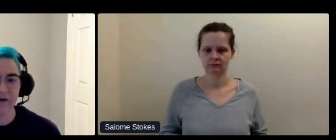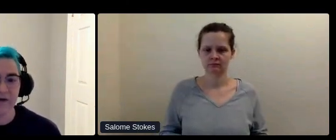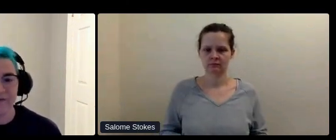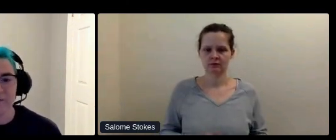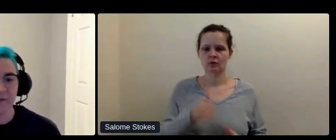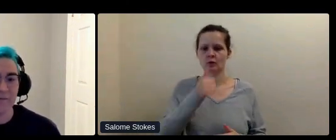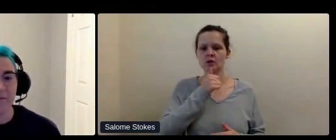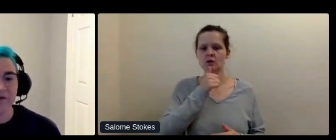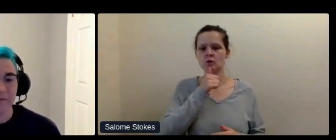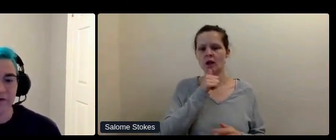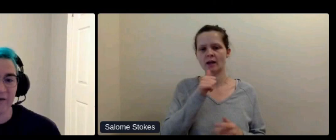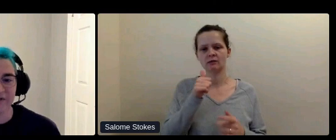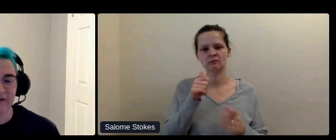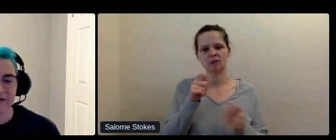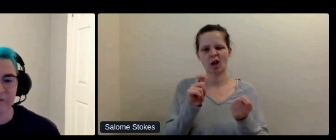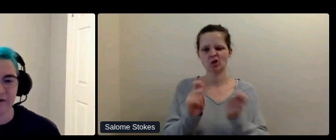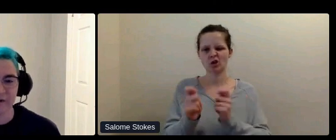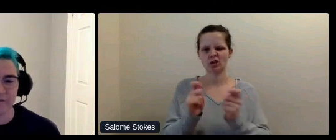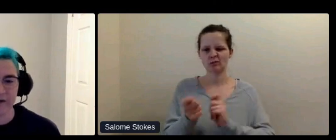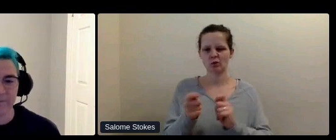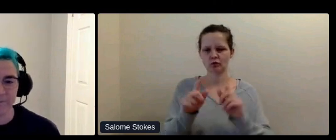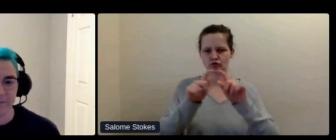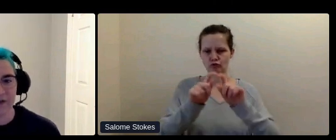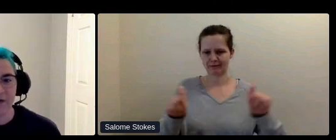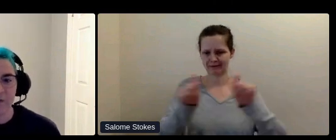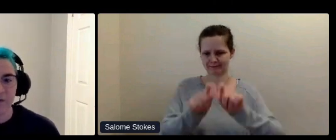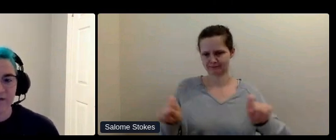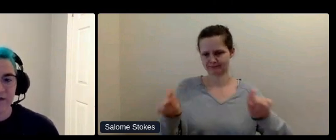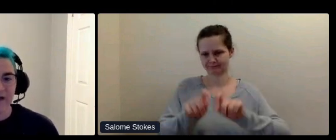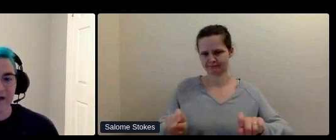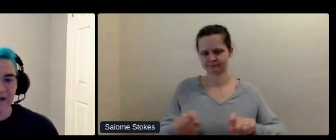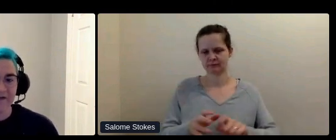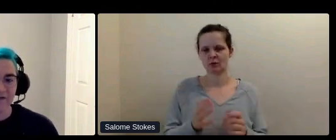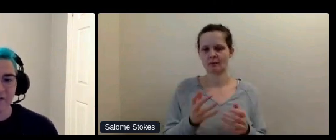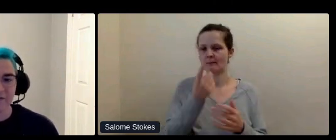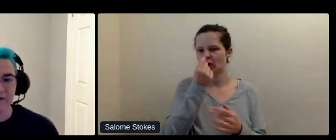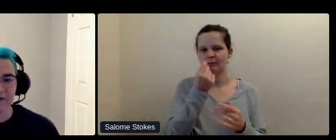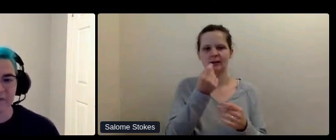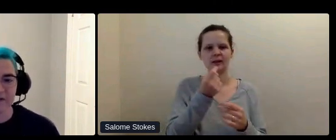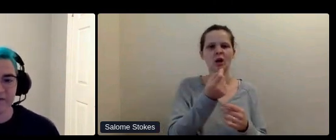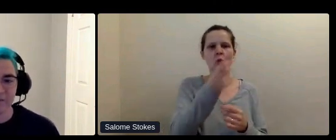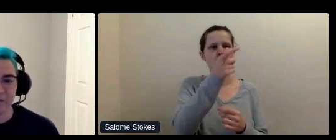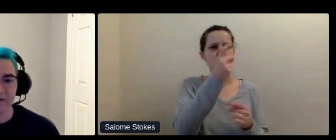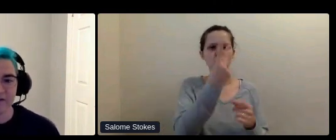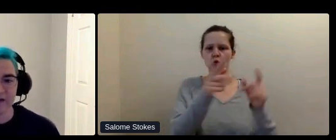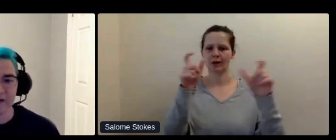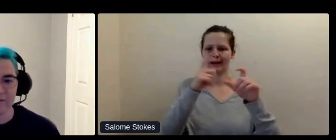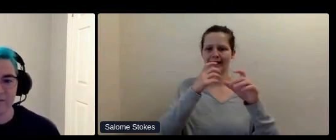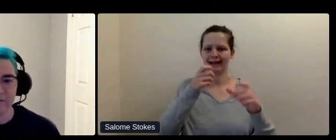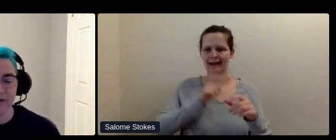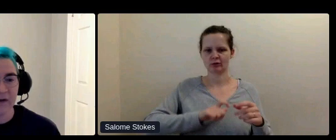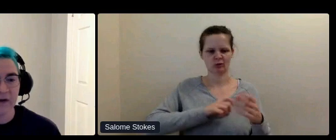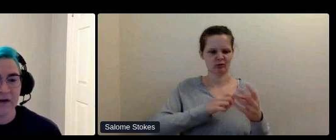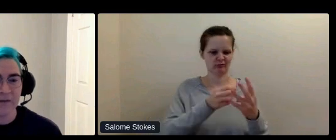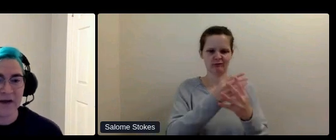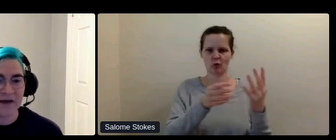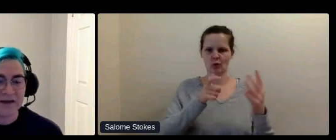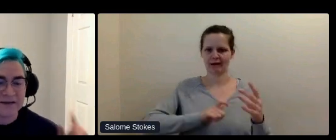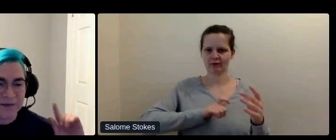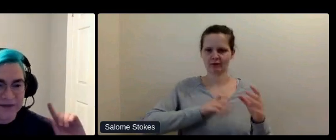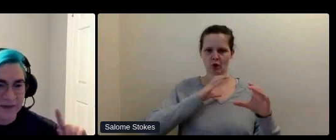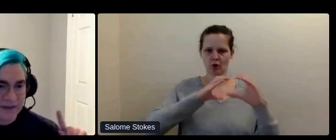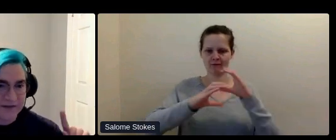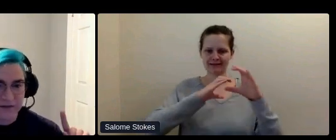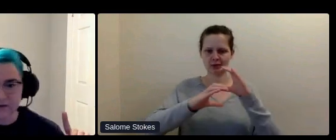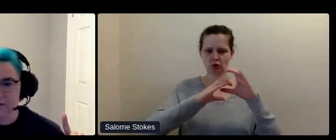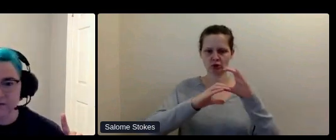where there might be multiple conversations with overlap. We also had hand scripted. But I can't actually hear. I think